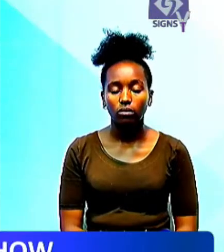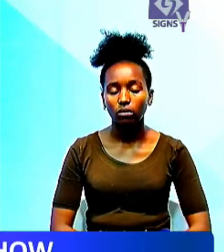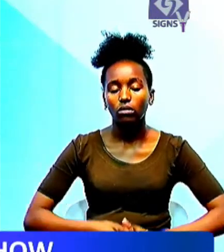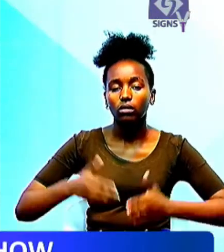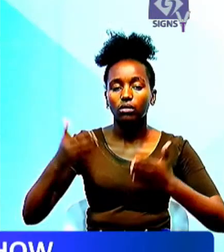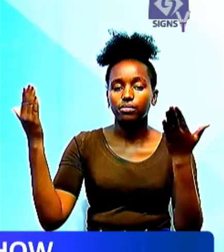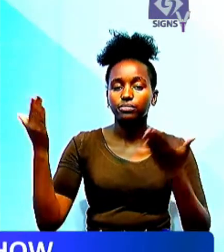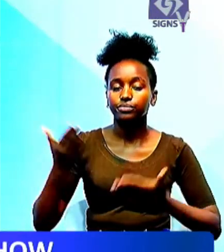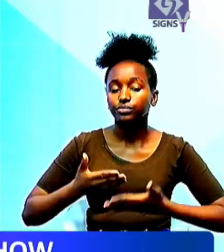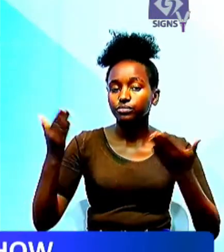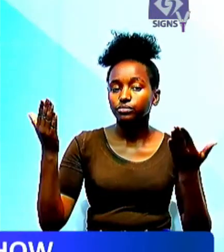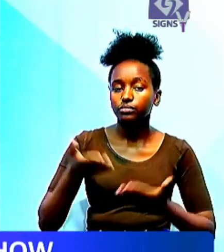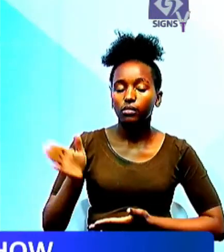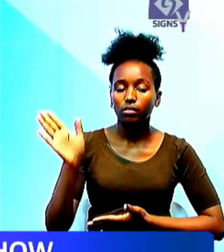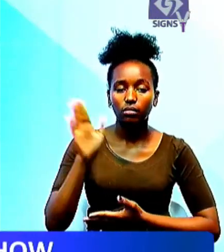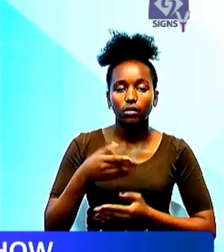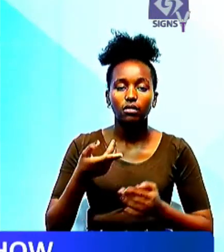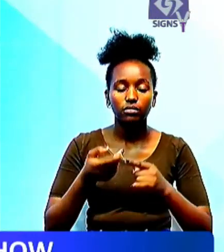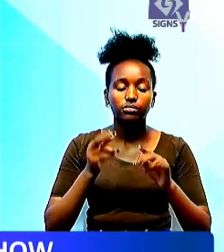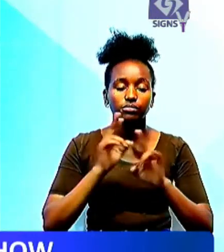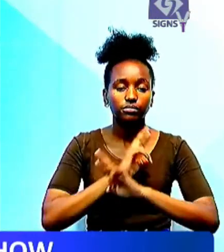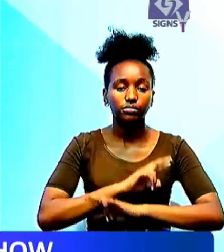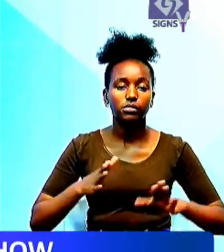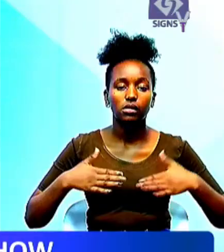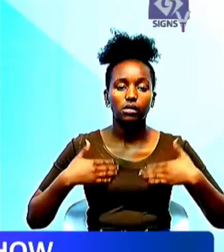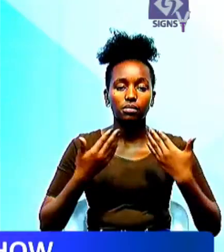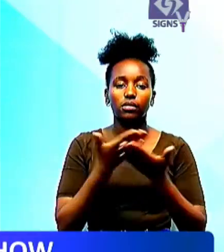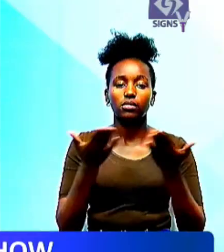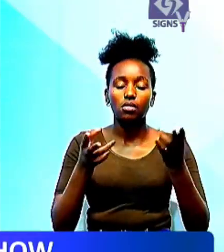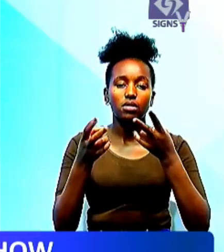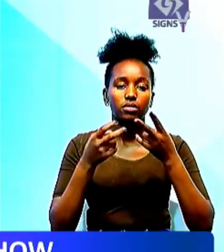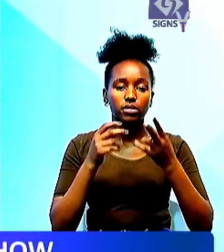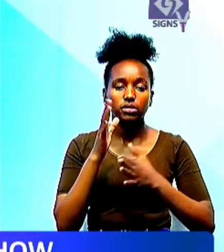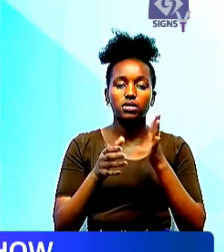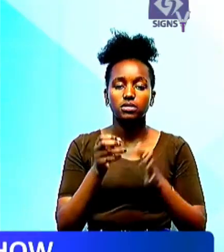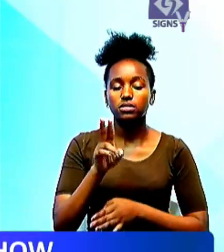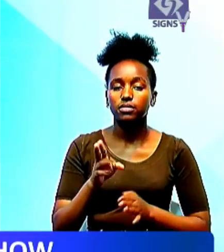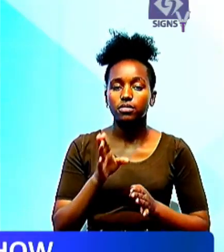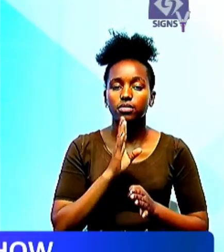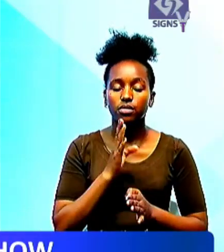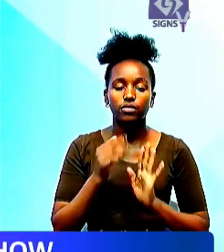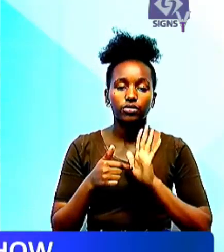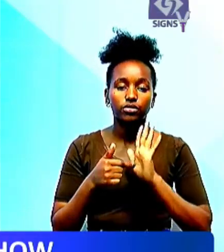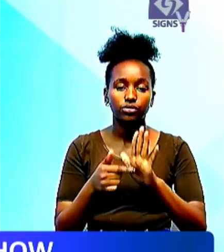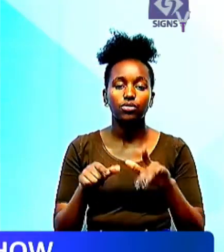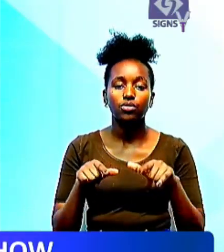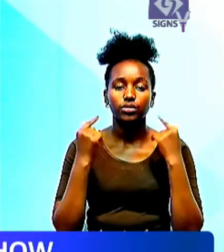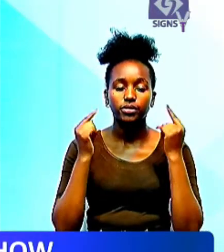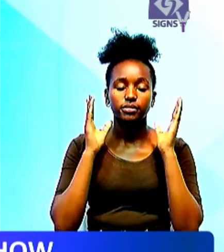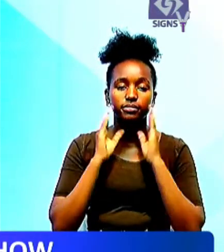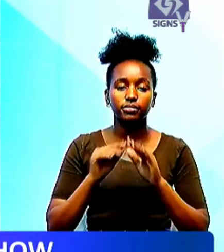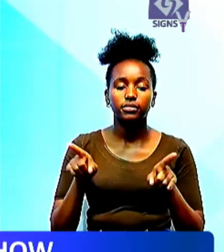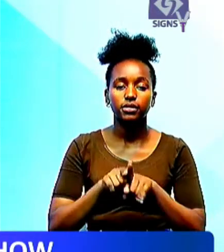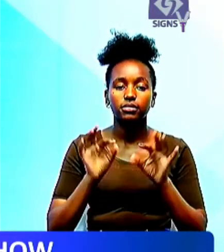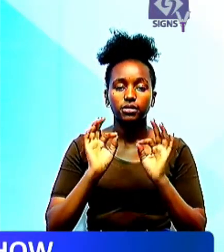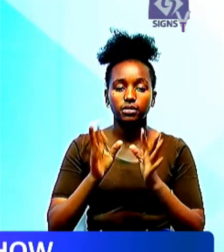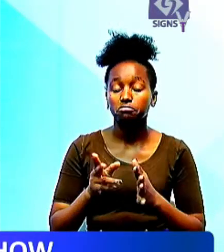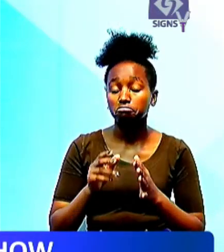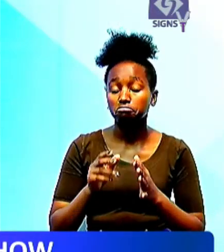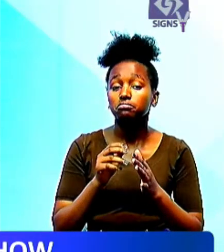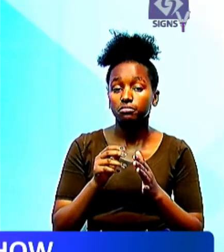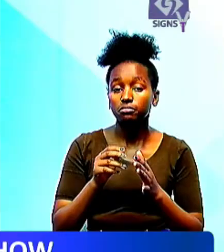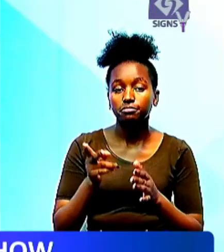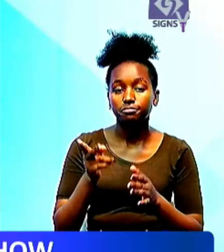Back from that break, glad you're still watching Science Breakfast with me, Alan Herbert, and sign language interpreter is Esther Kendi. Boy, is the